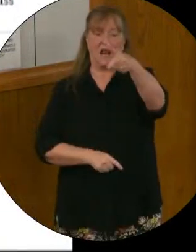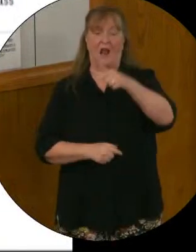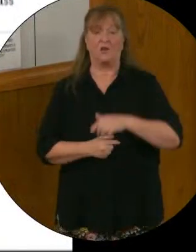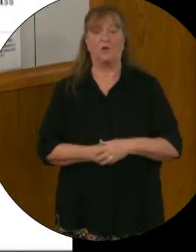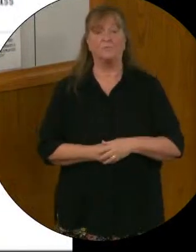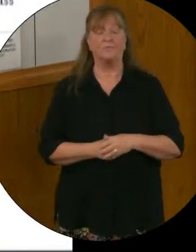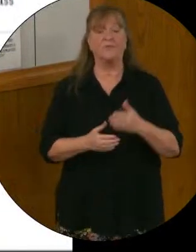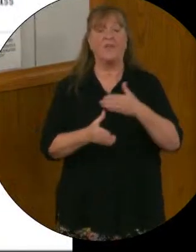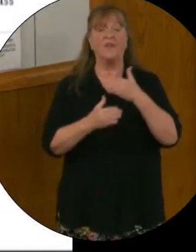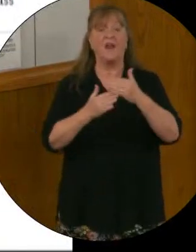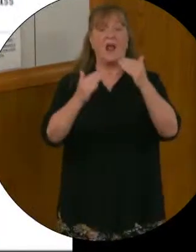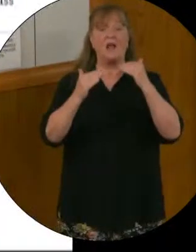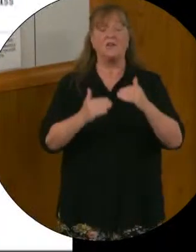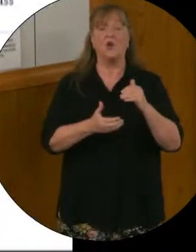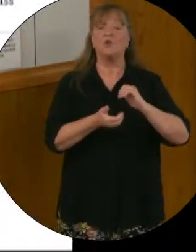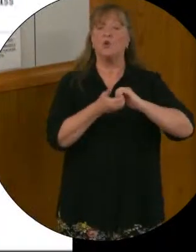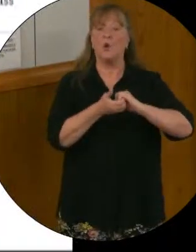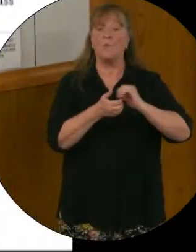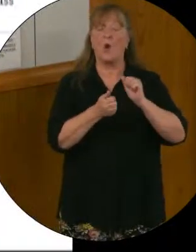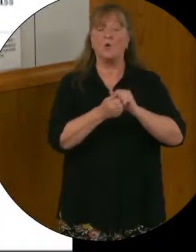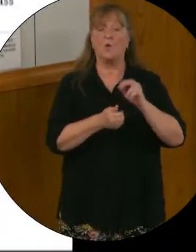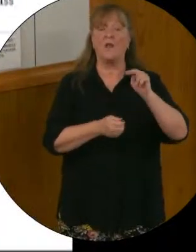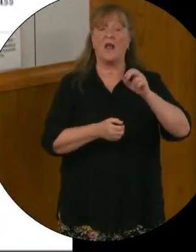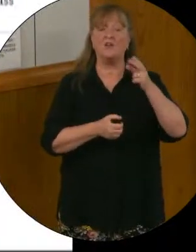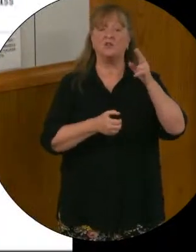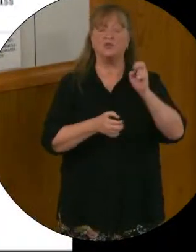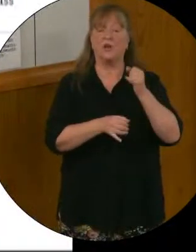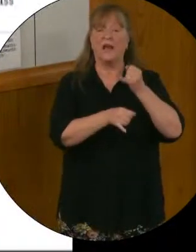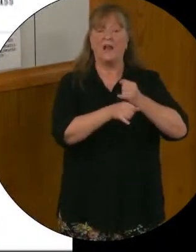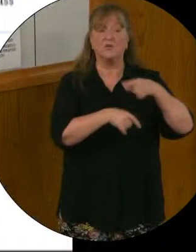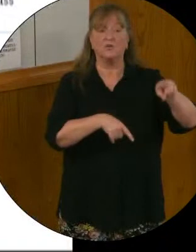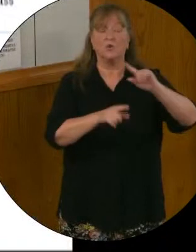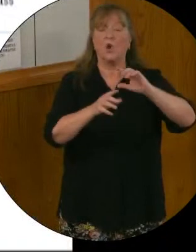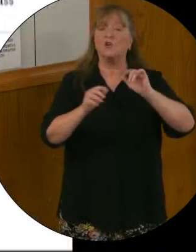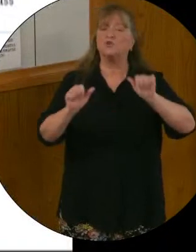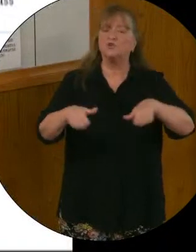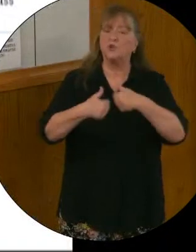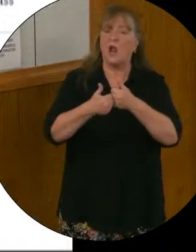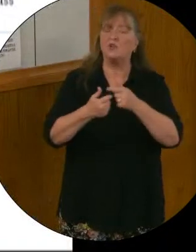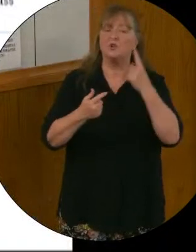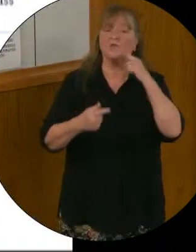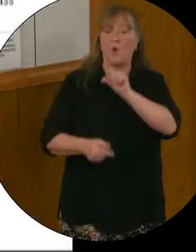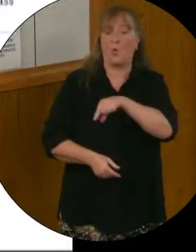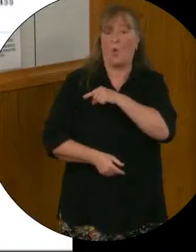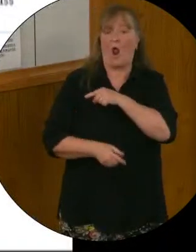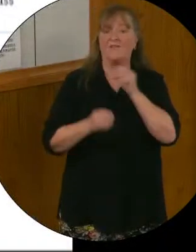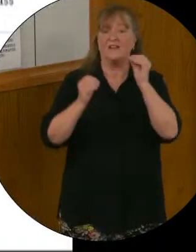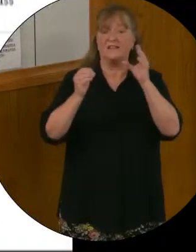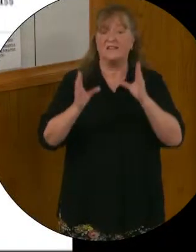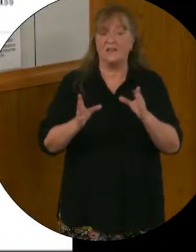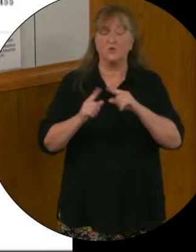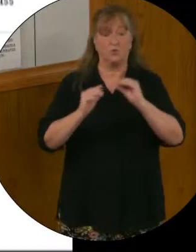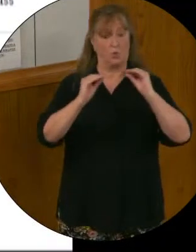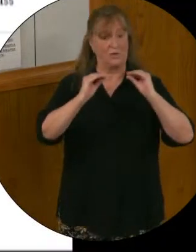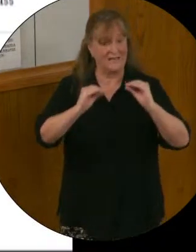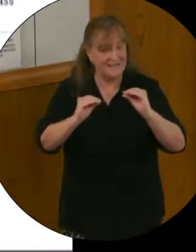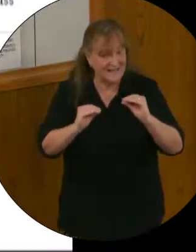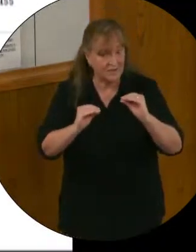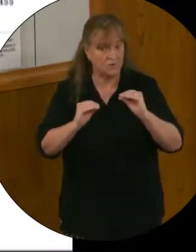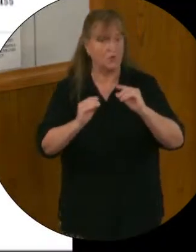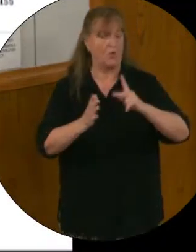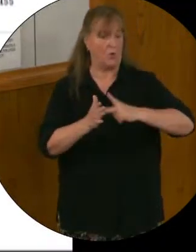The next piece is to partner with NG institutions to address challenges in qualifying teachers to teach dual credit